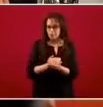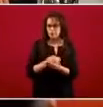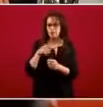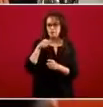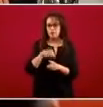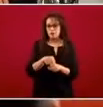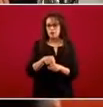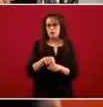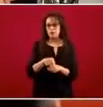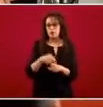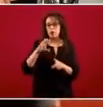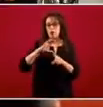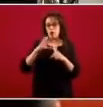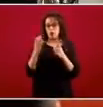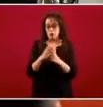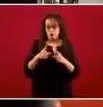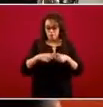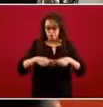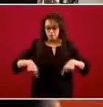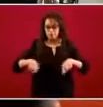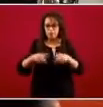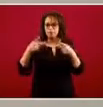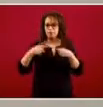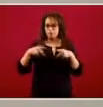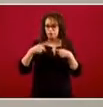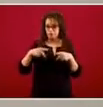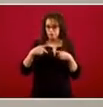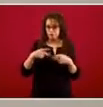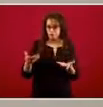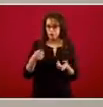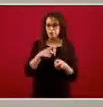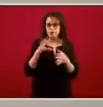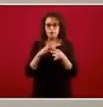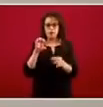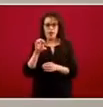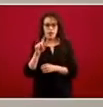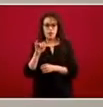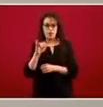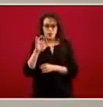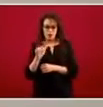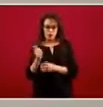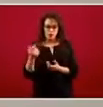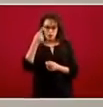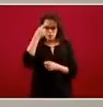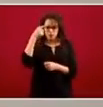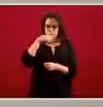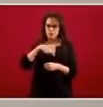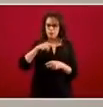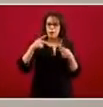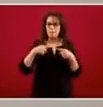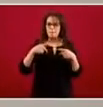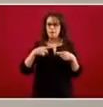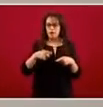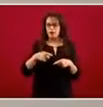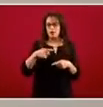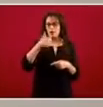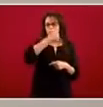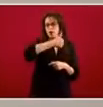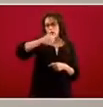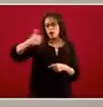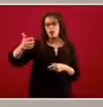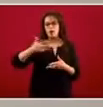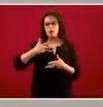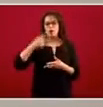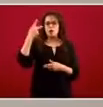for the population. We also have to submit the usage of any new medicine to an